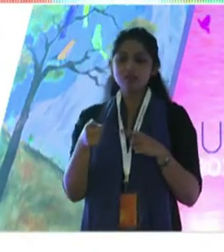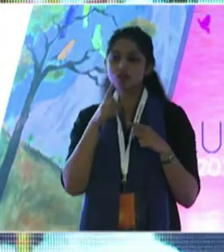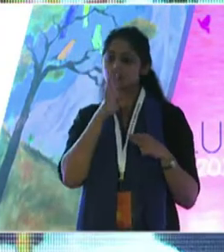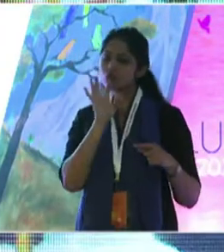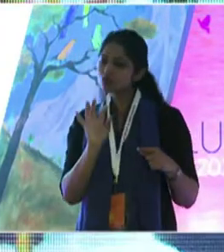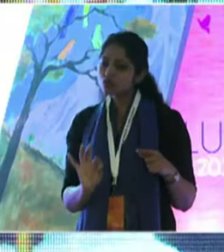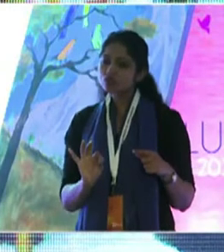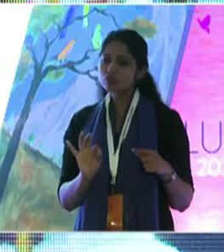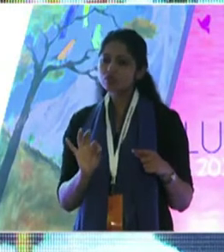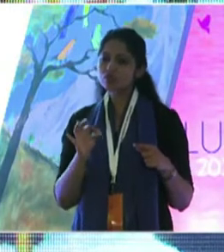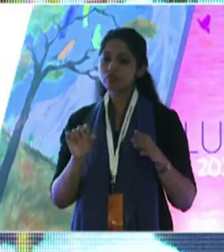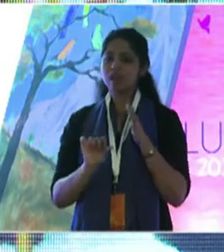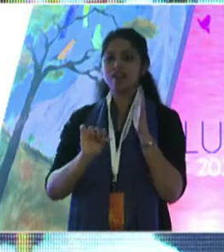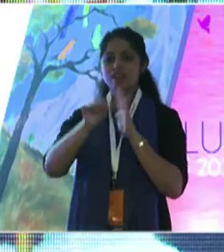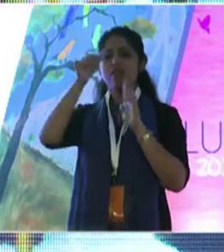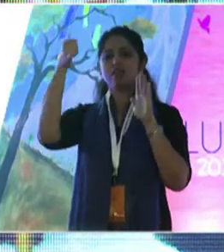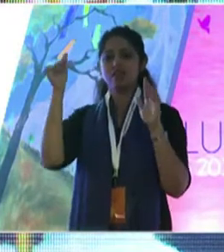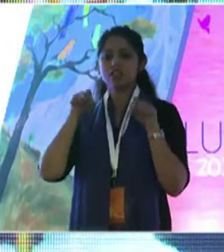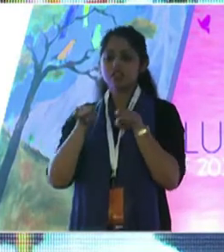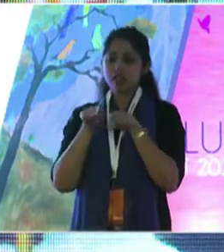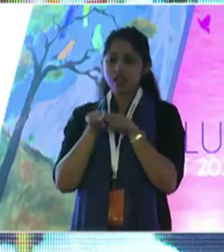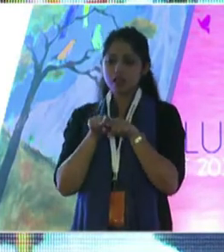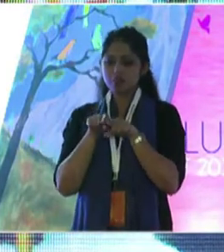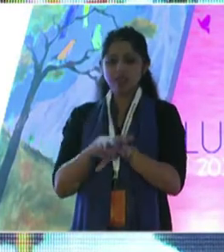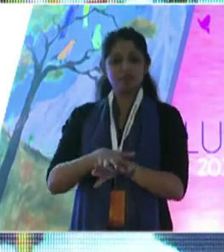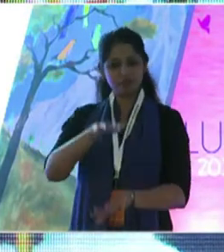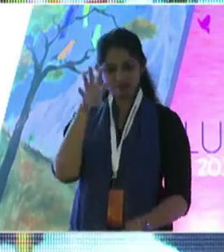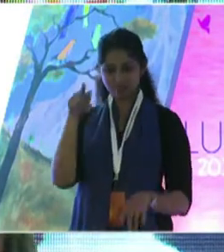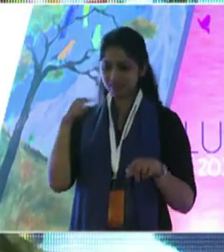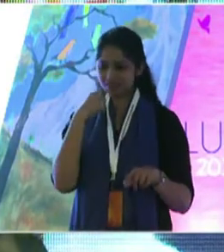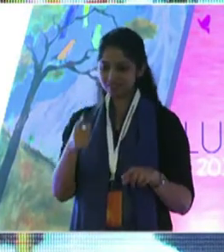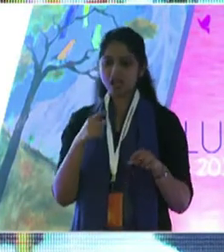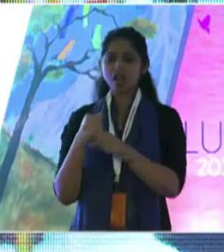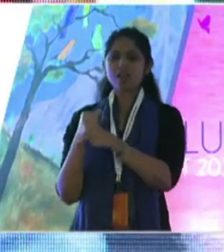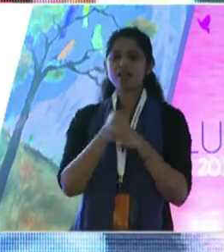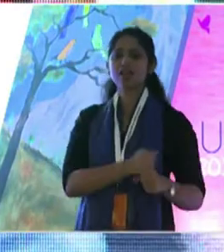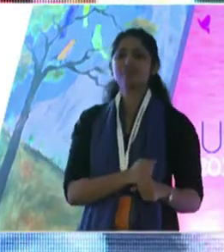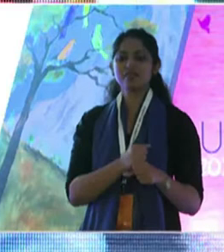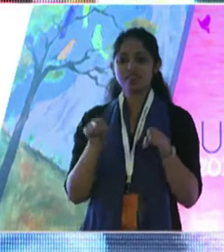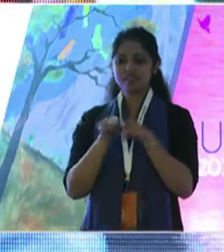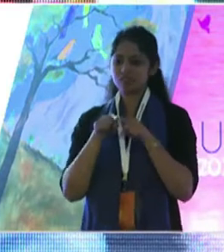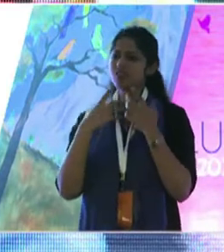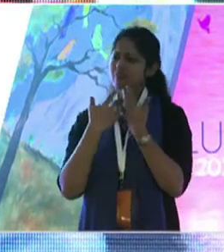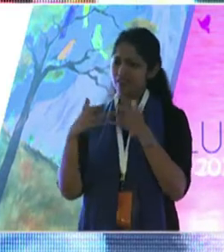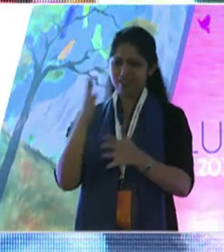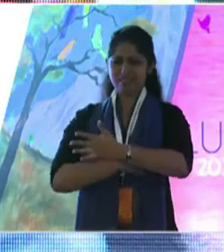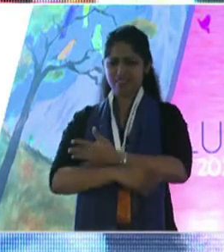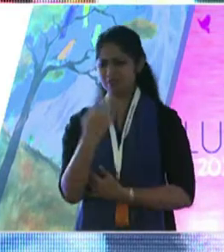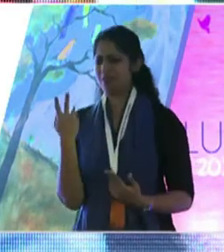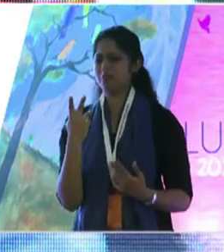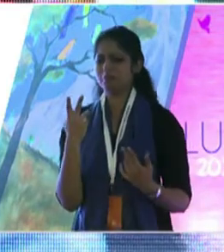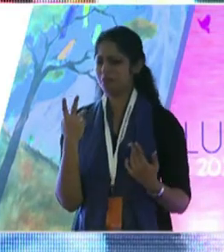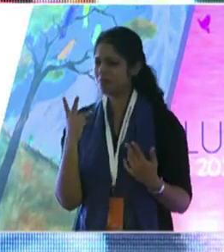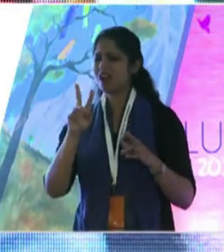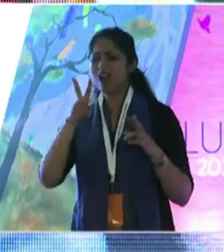into a wonderful gift that each one of us can learn from. You know, each of them had severe disability of some